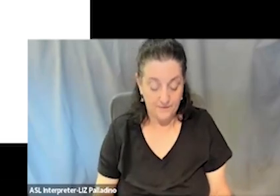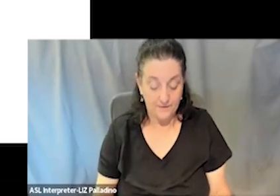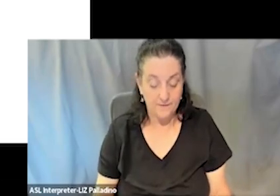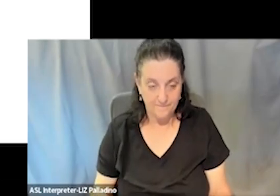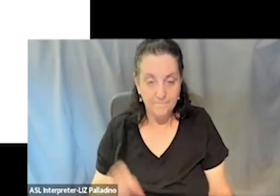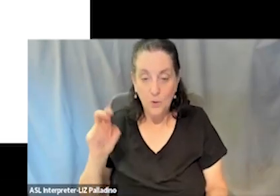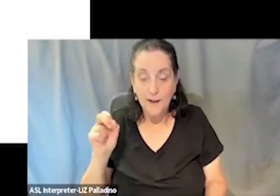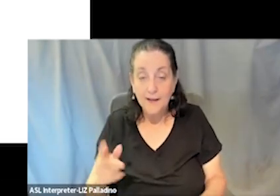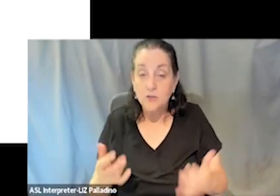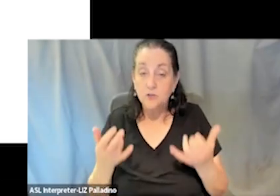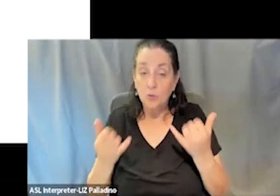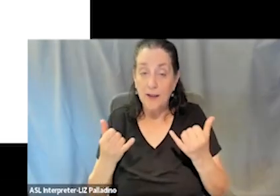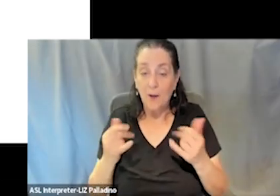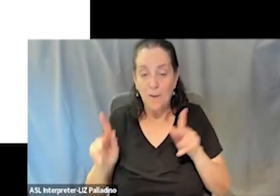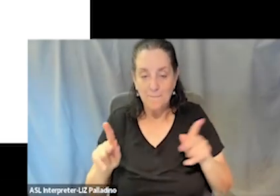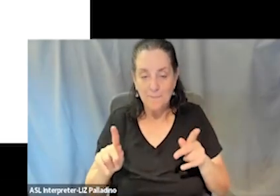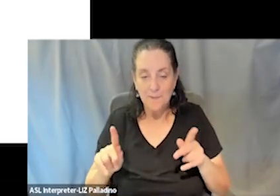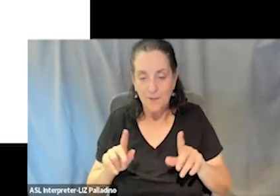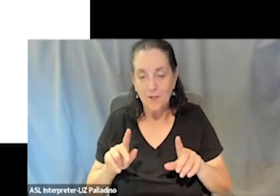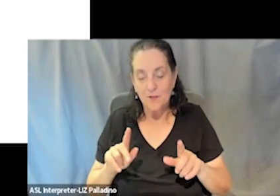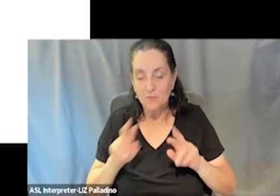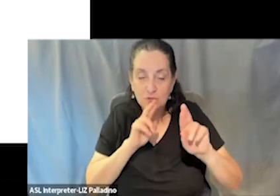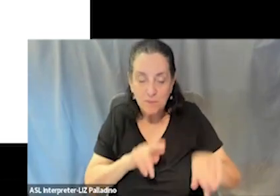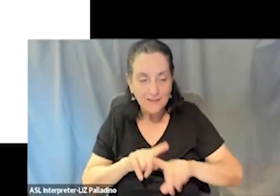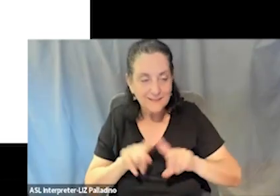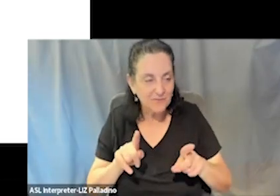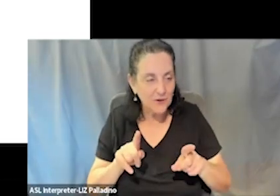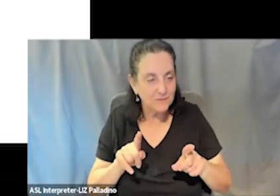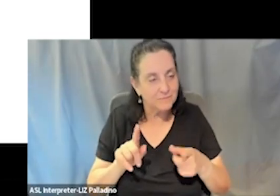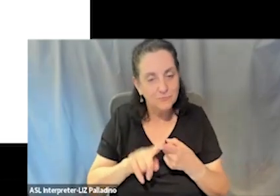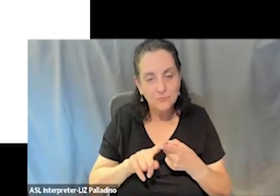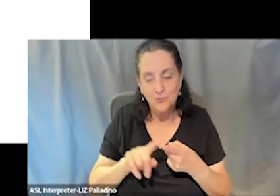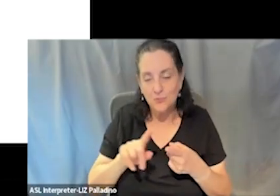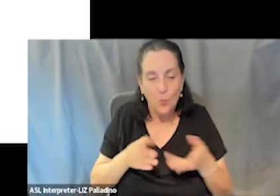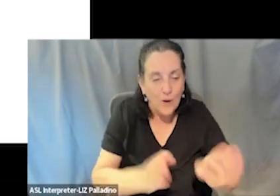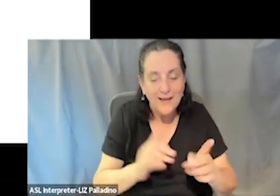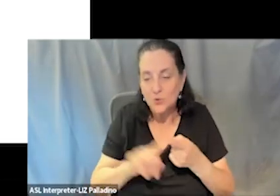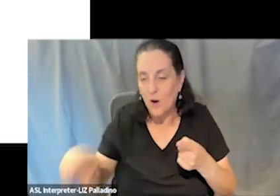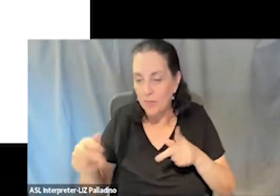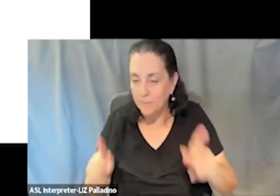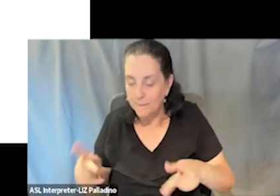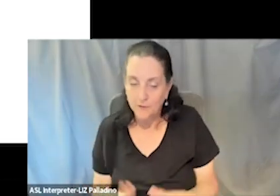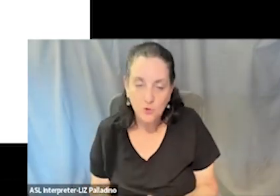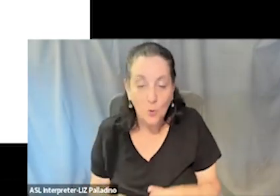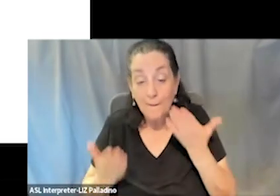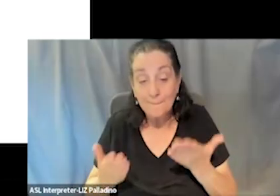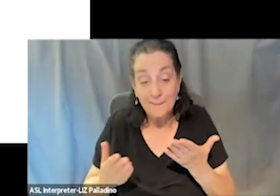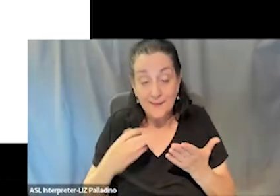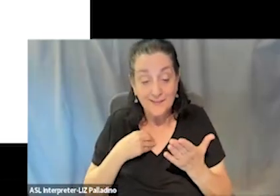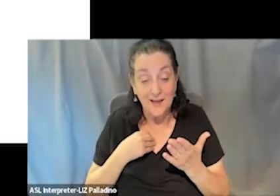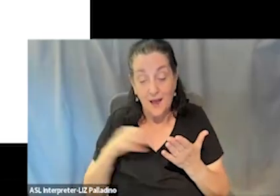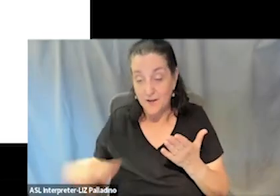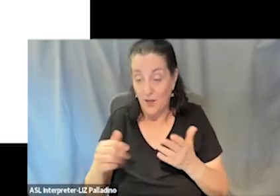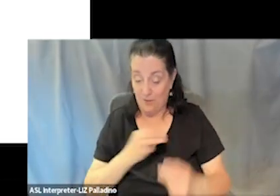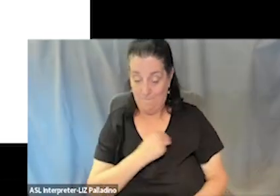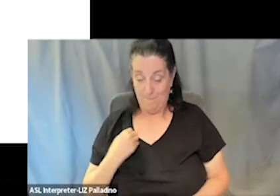other thing is different people respond better to different people. So if you have, again, a board member or a dancer or another member of the development